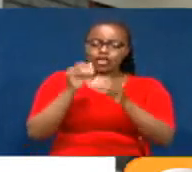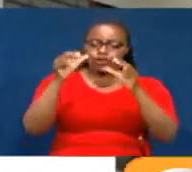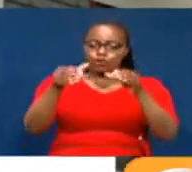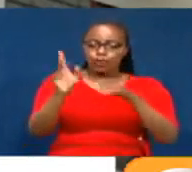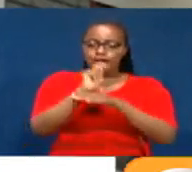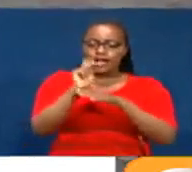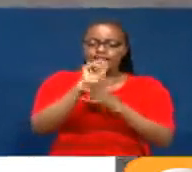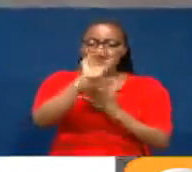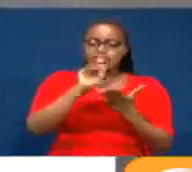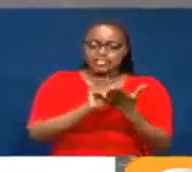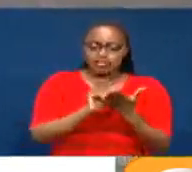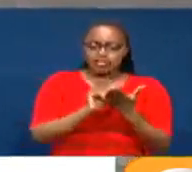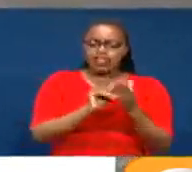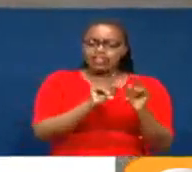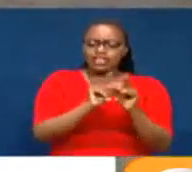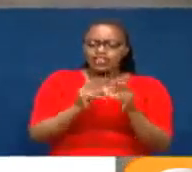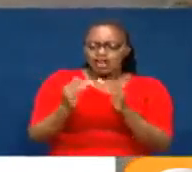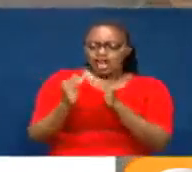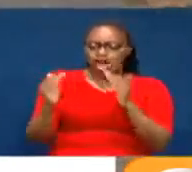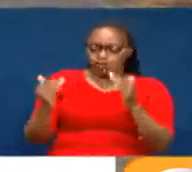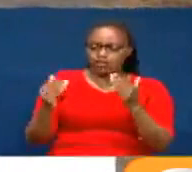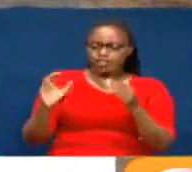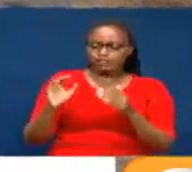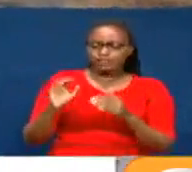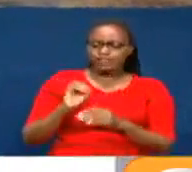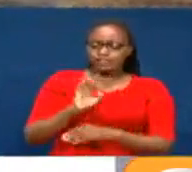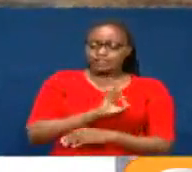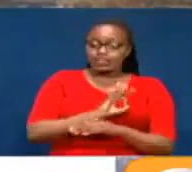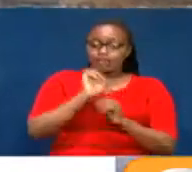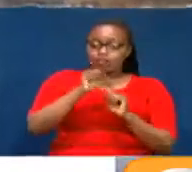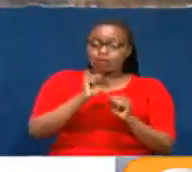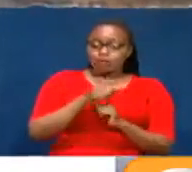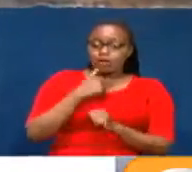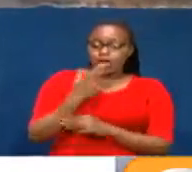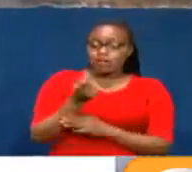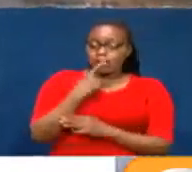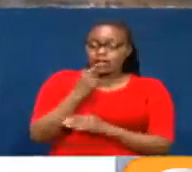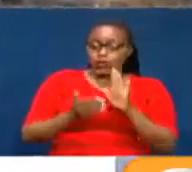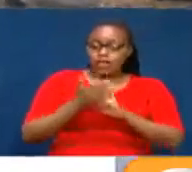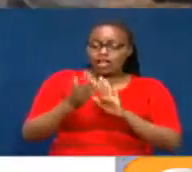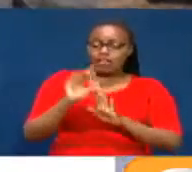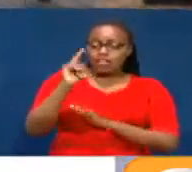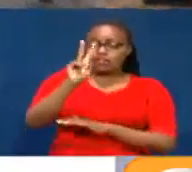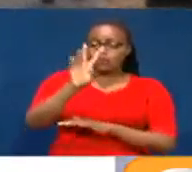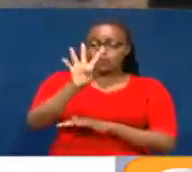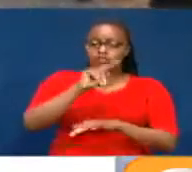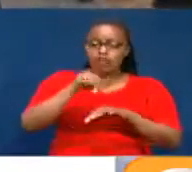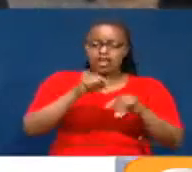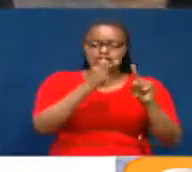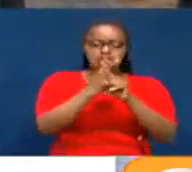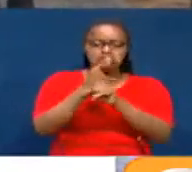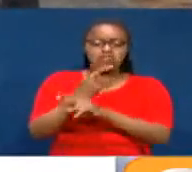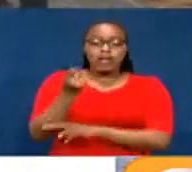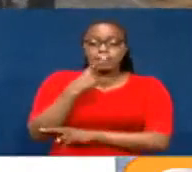a training center, a house cadre of professionals that can respond to a medical emergency within its first 24 hours, and